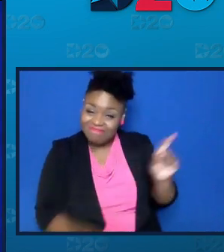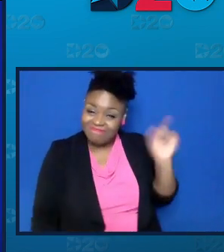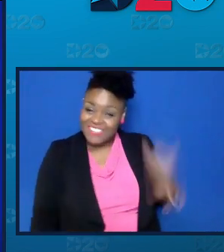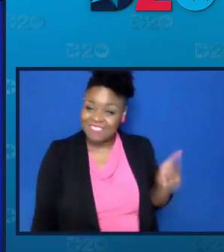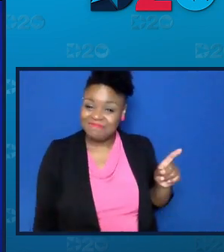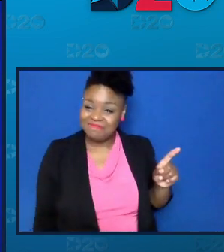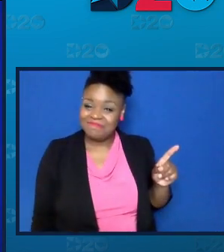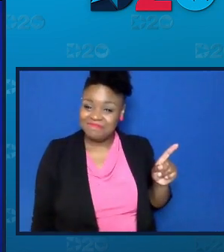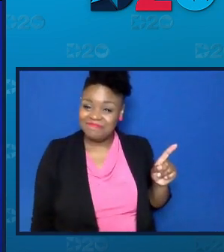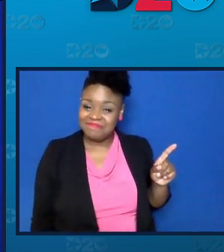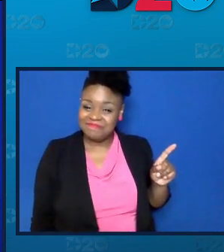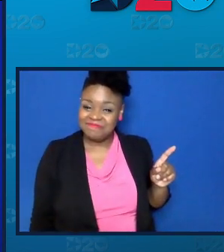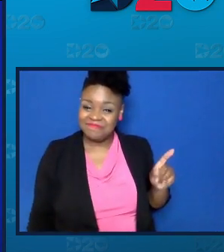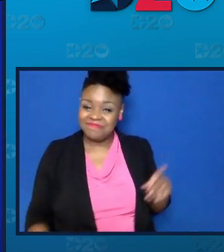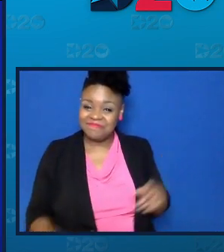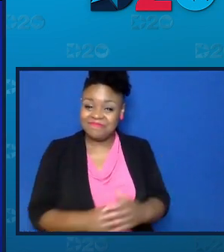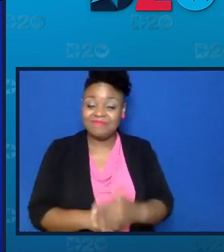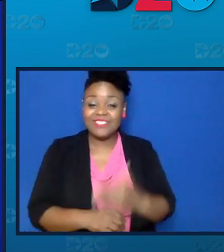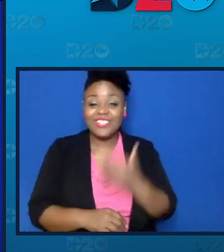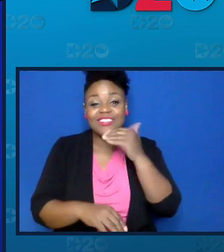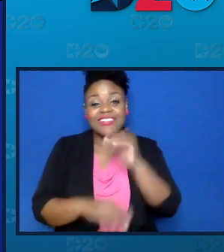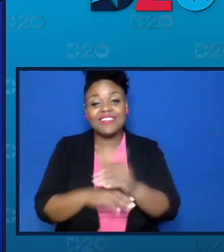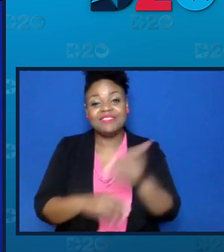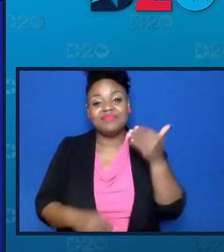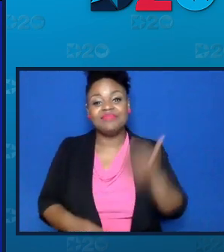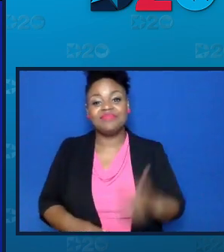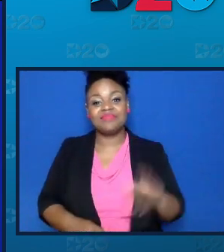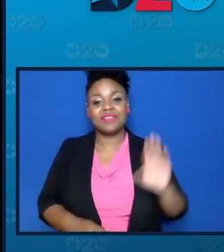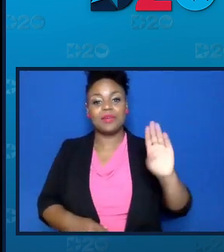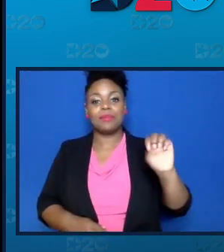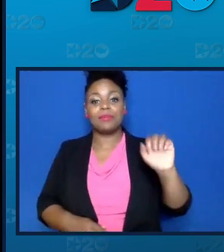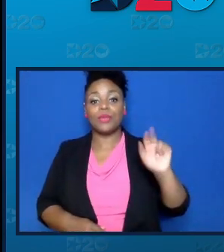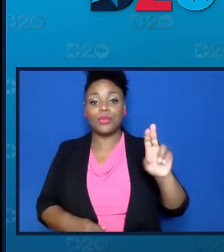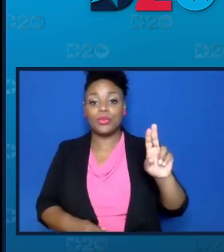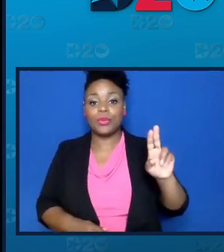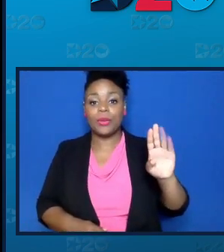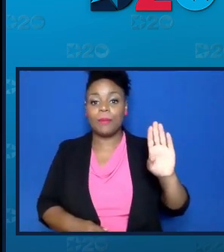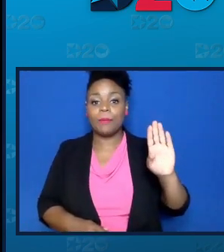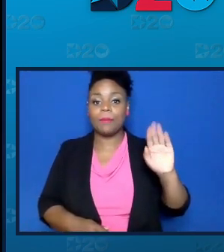Good evening. I'm Beau Biden, and Joe Biden is my dad.